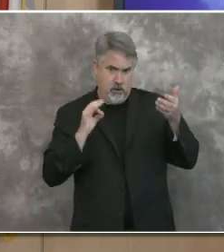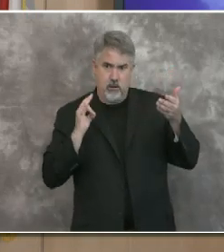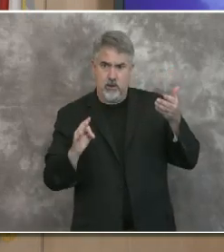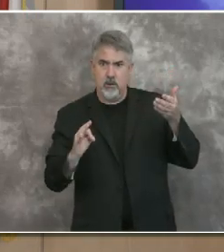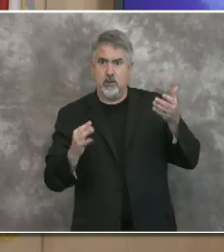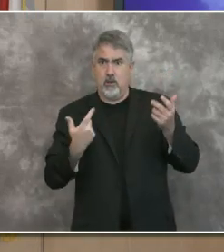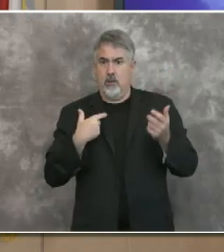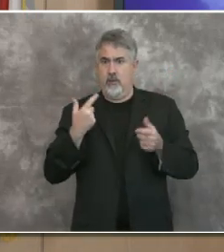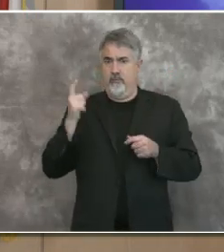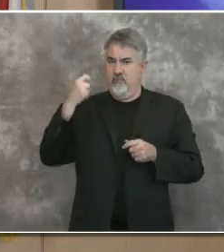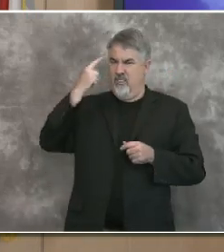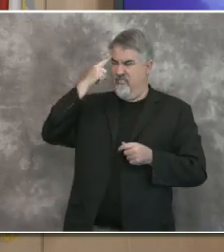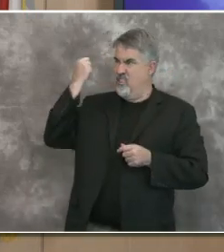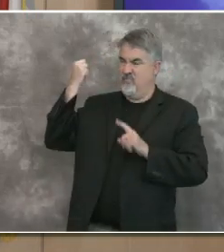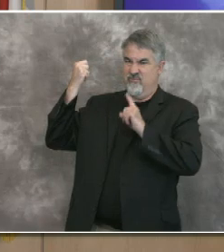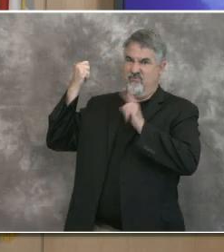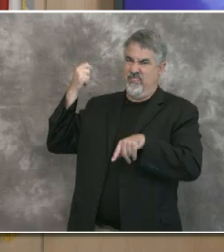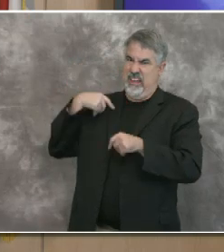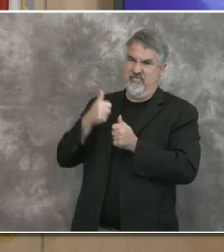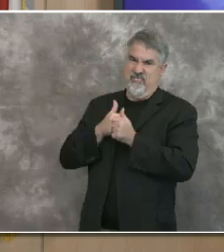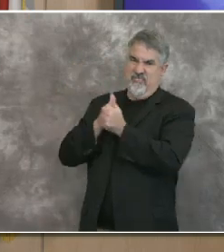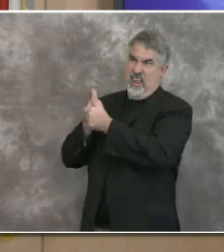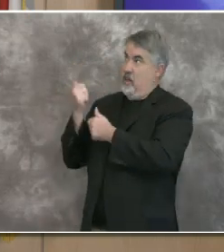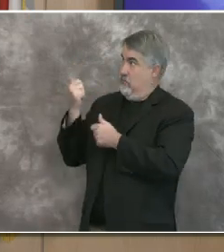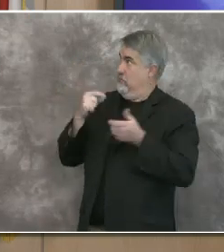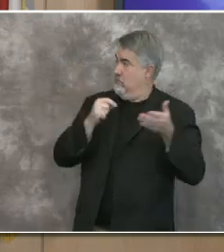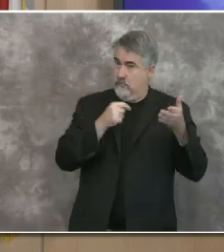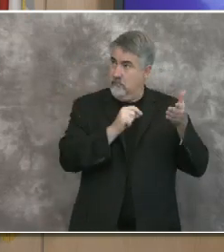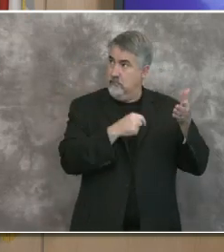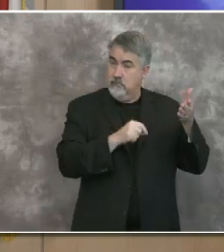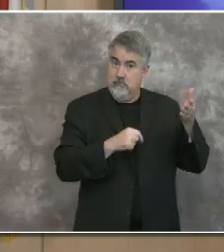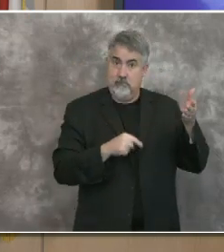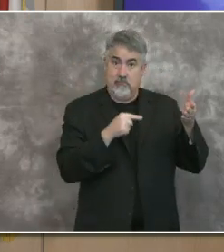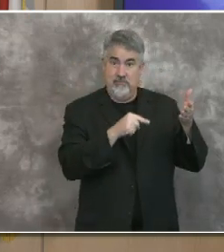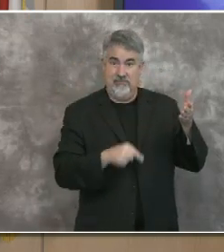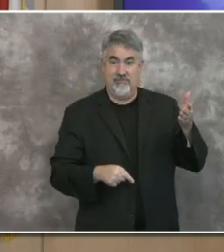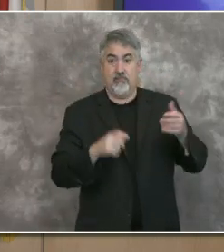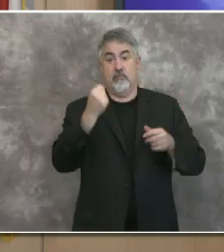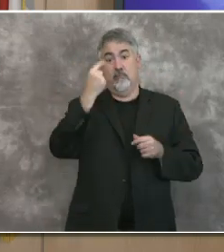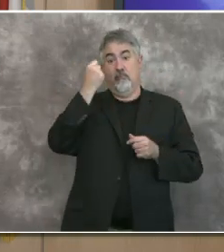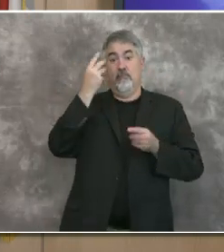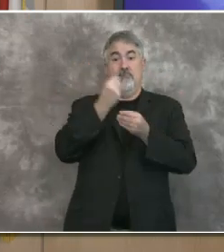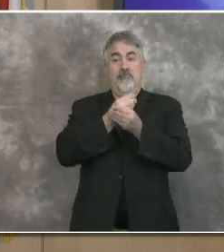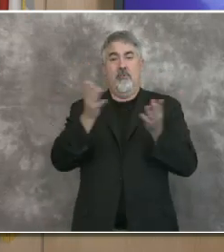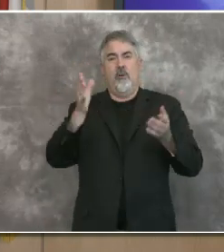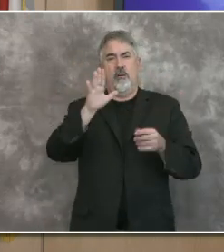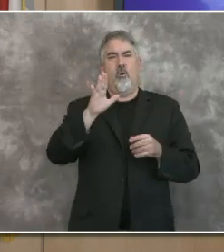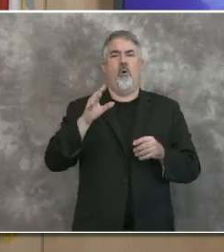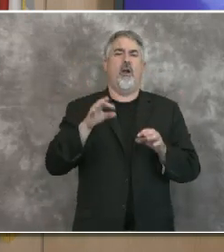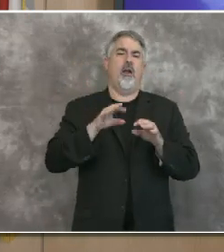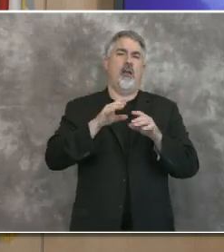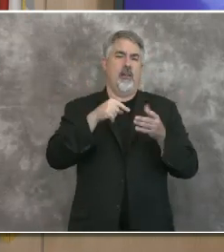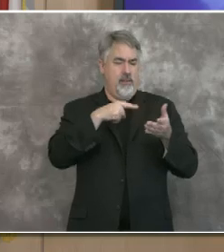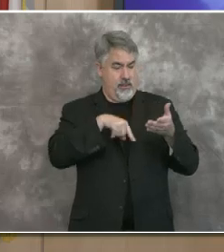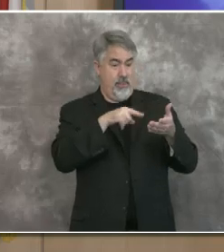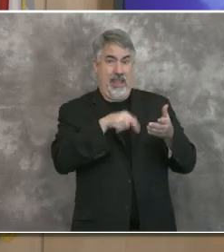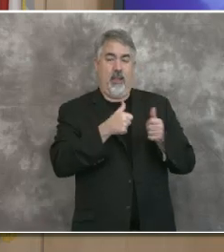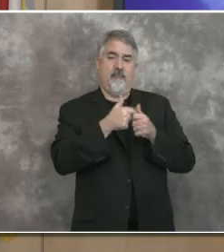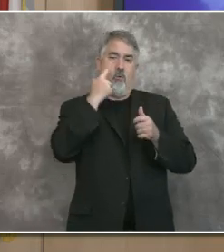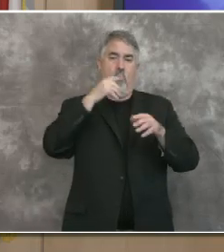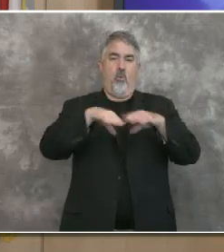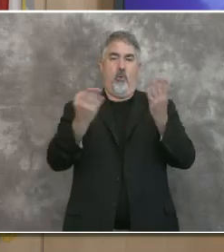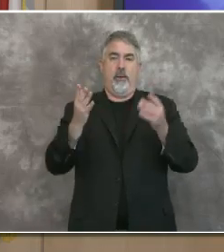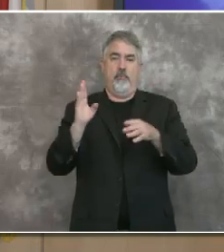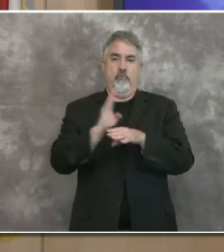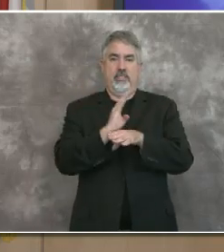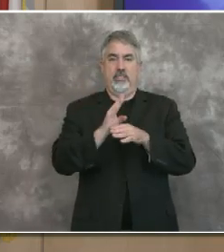This checklist will guide you and assist you in filling out your safe reopening plan. You do not need to post this plan. You only need to post the